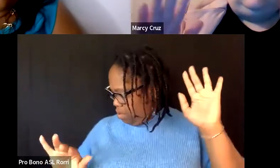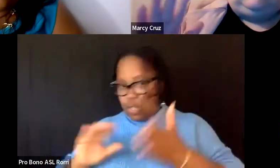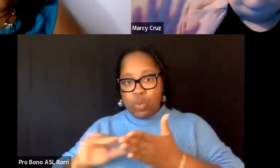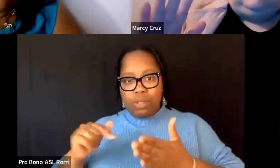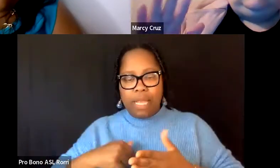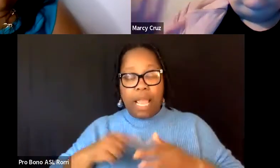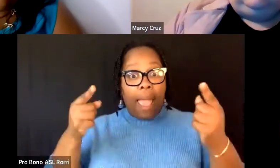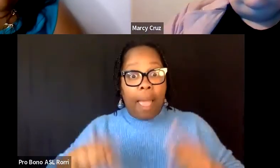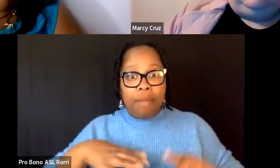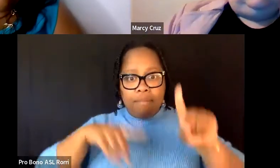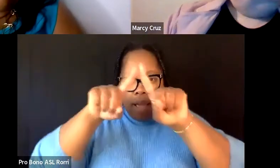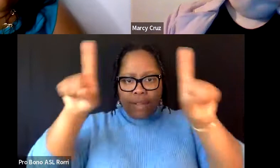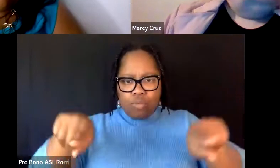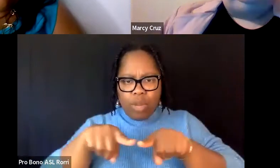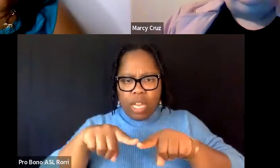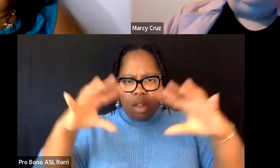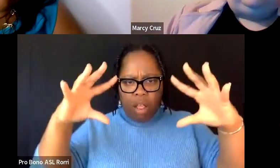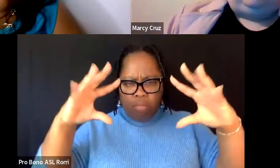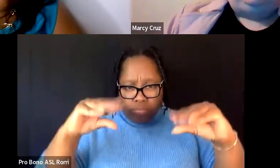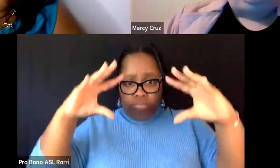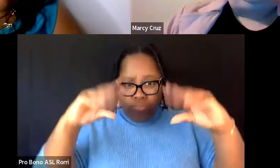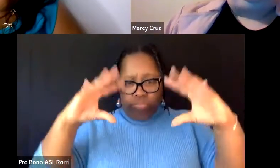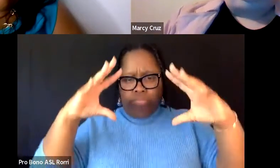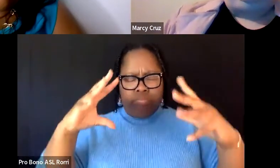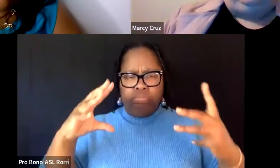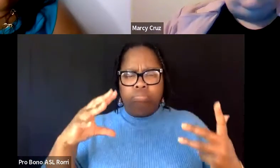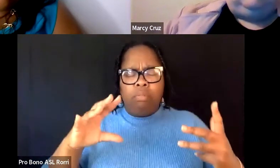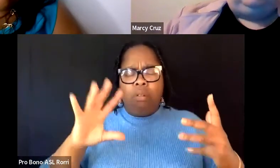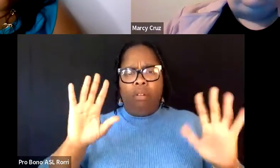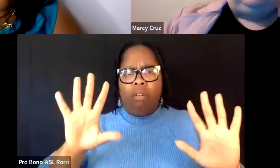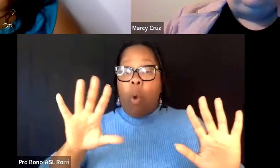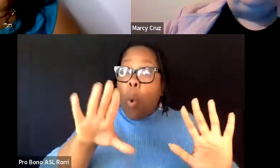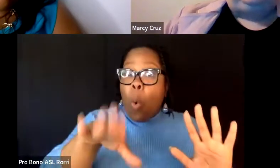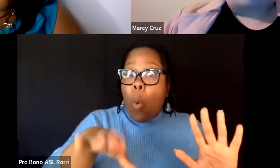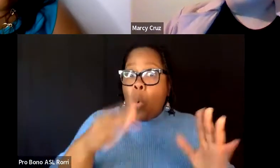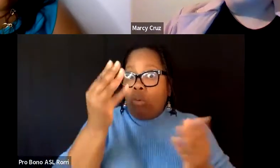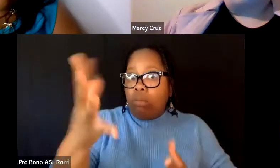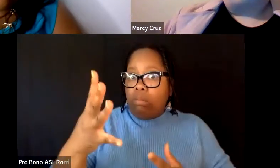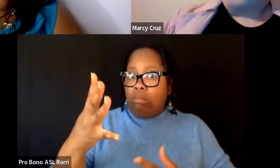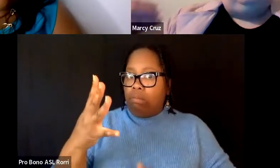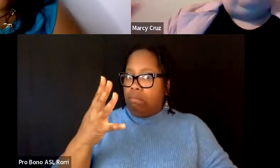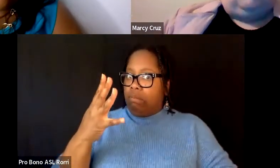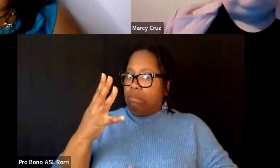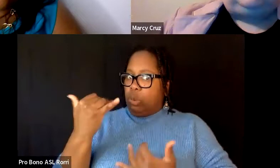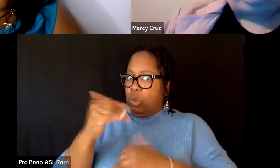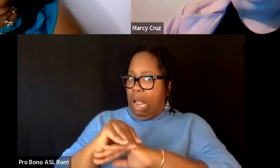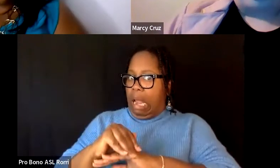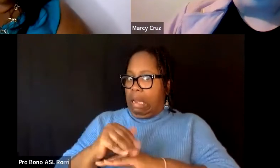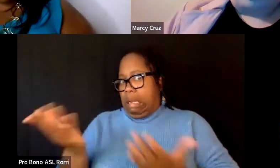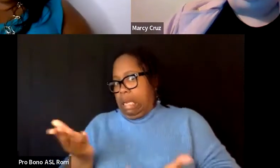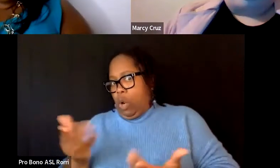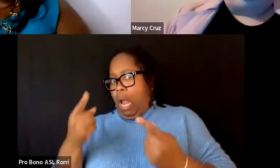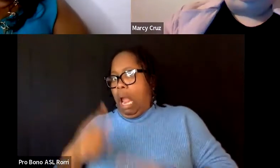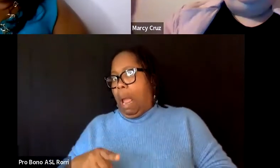kind of like, I don't know. And I meant to mention, we're getting hit with a snowstorm tonight to everyone watching.